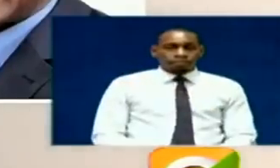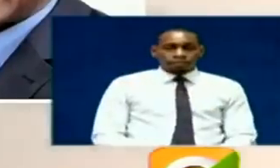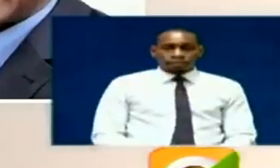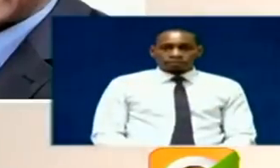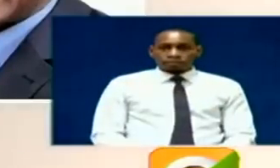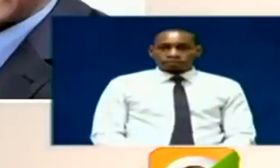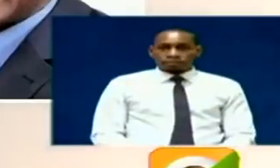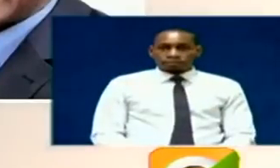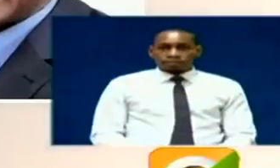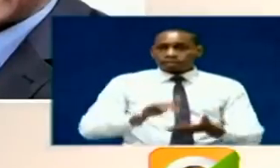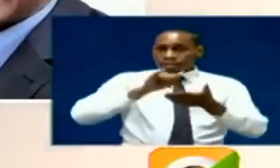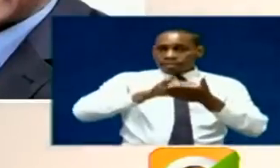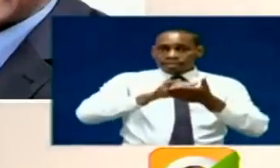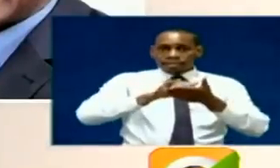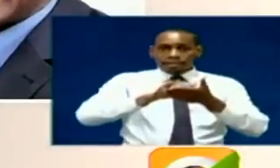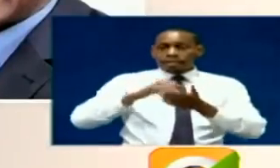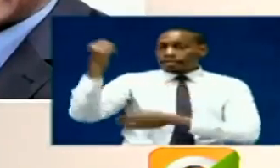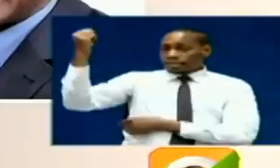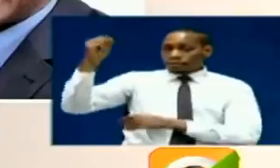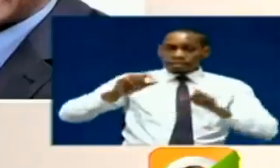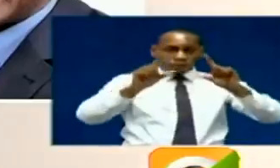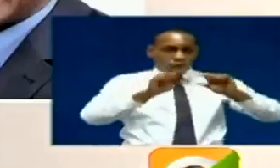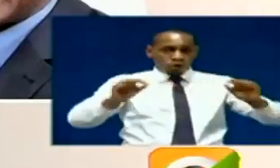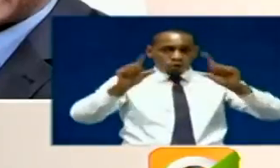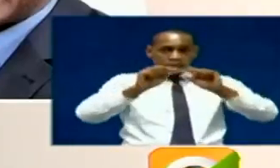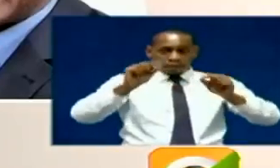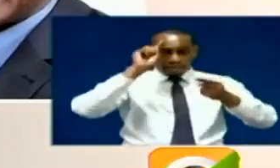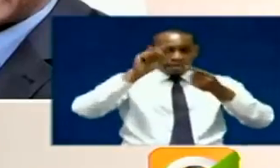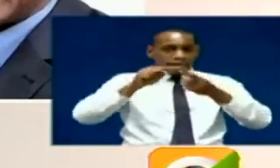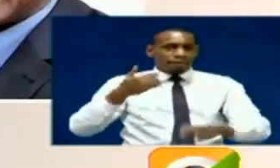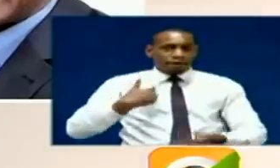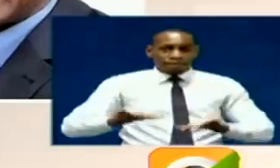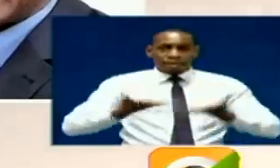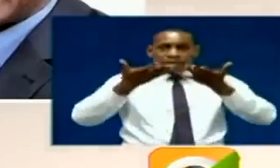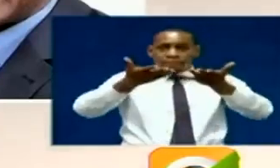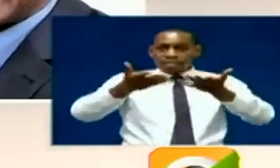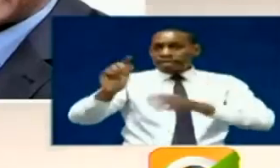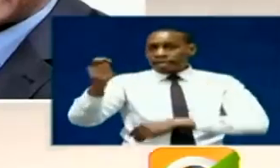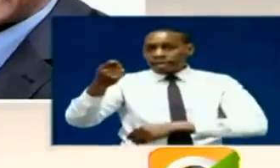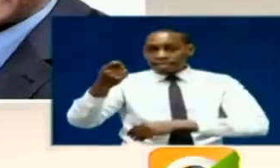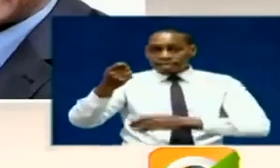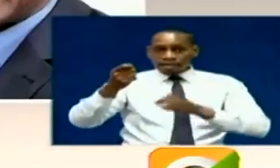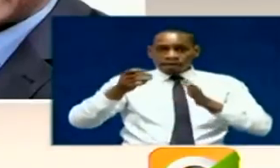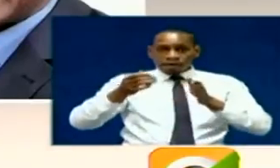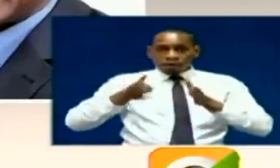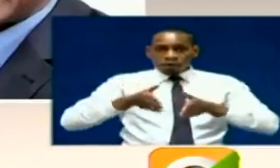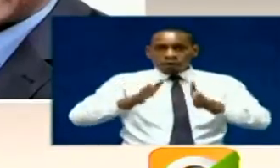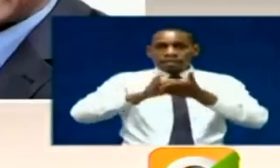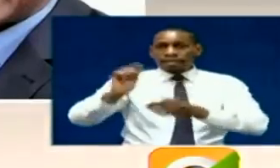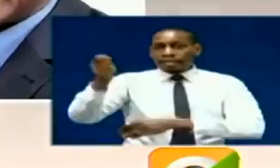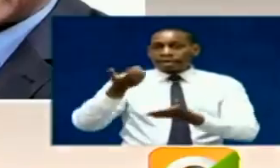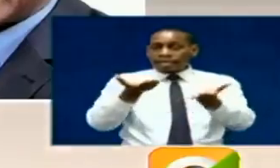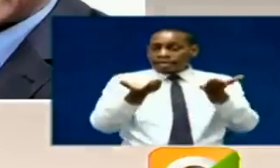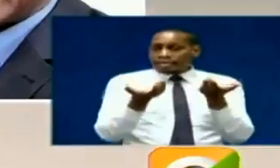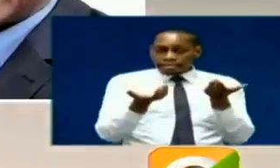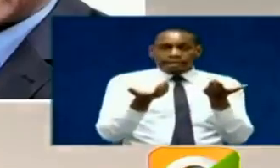and memorandum. And that was a political statement of intent to give Kenya as a direction, which Kenya needed a lot